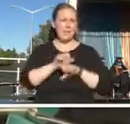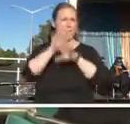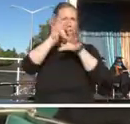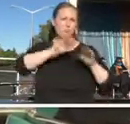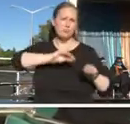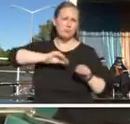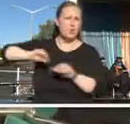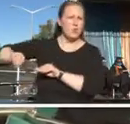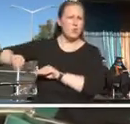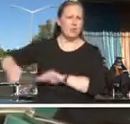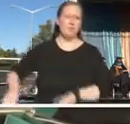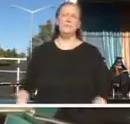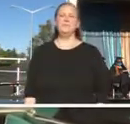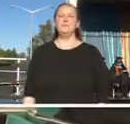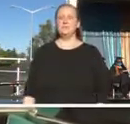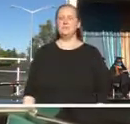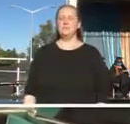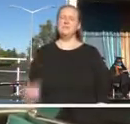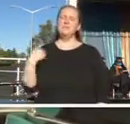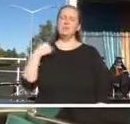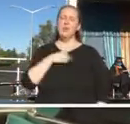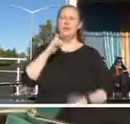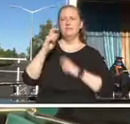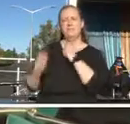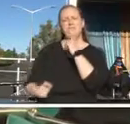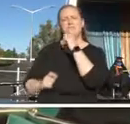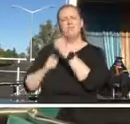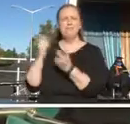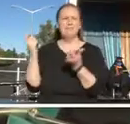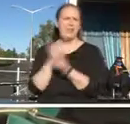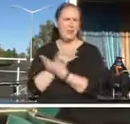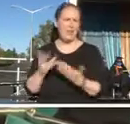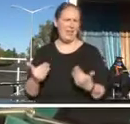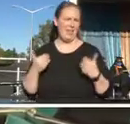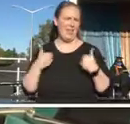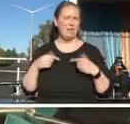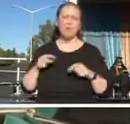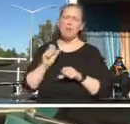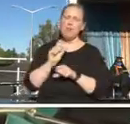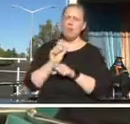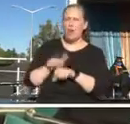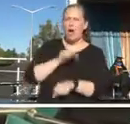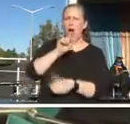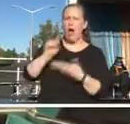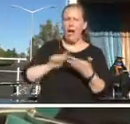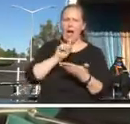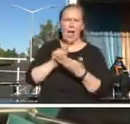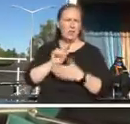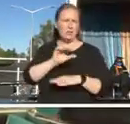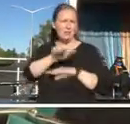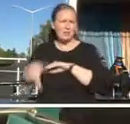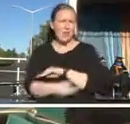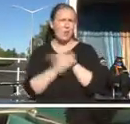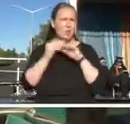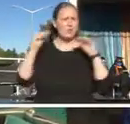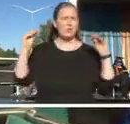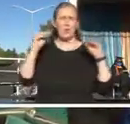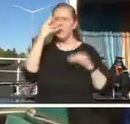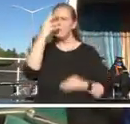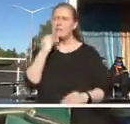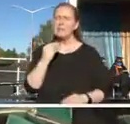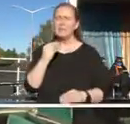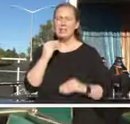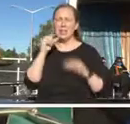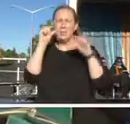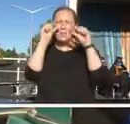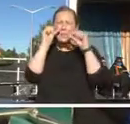mountains. We've given our all throughout the long hours and sleepless nights, squinting at our computers until